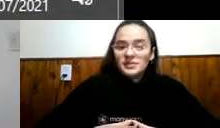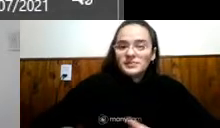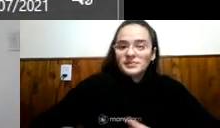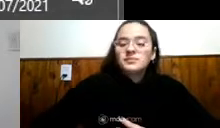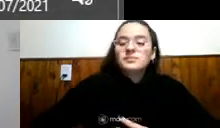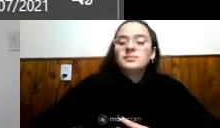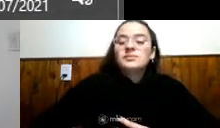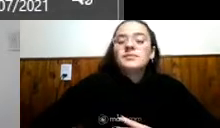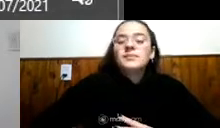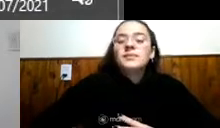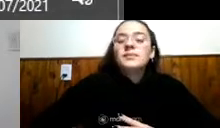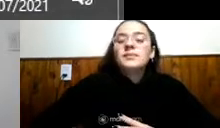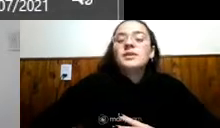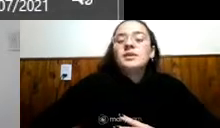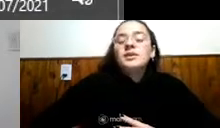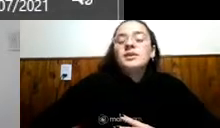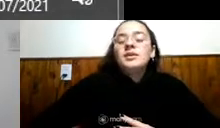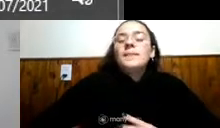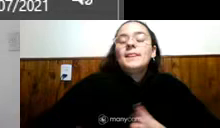certificate.